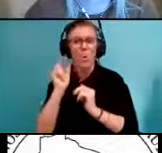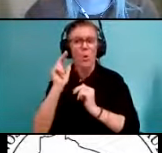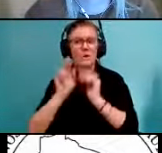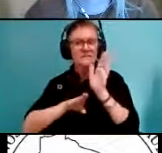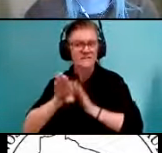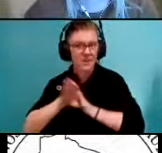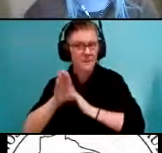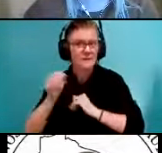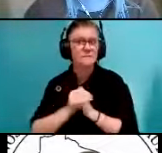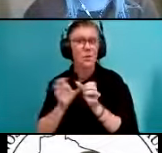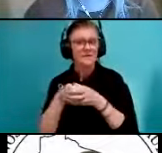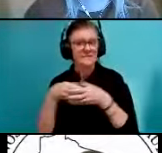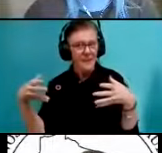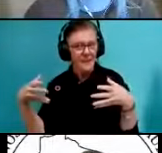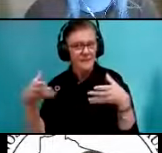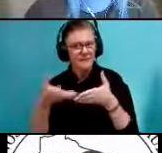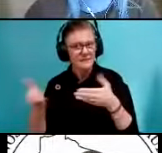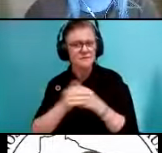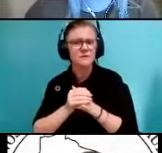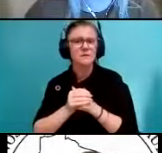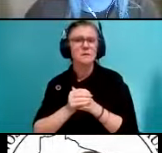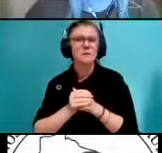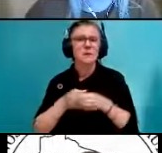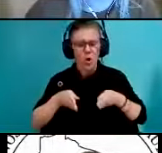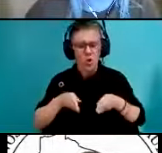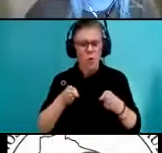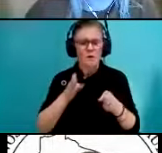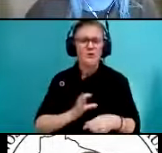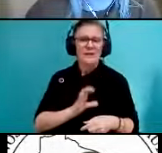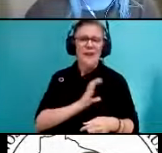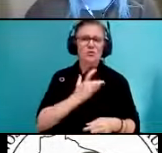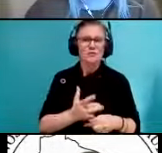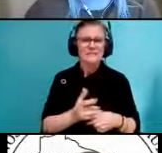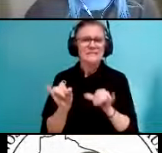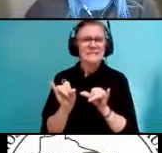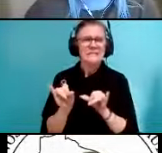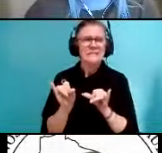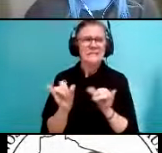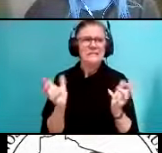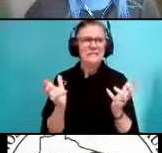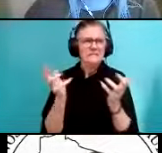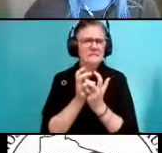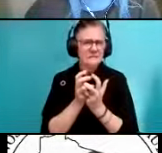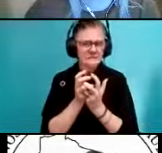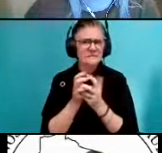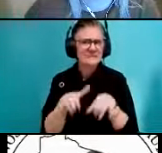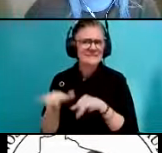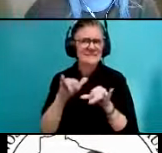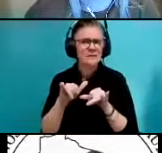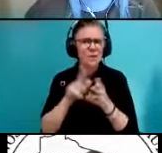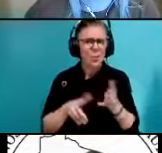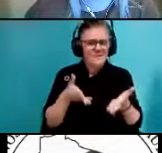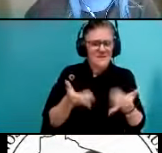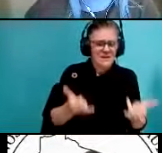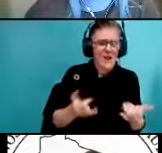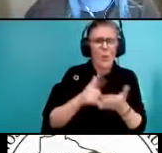those developments, consistency with corridor character, which is sort of like, what's there now and what would